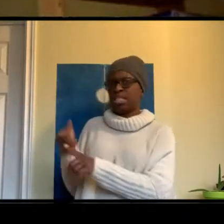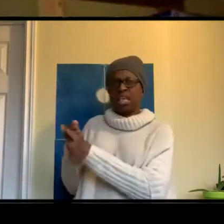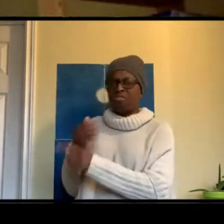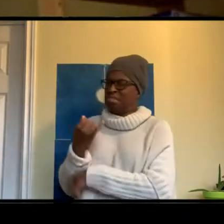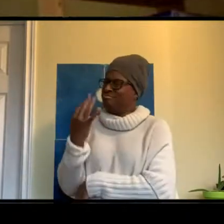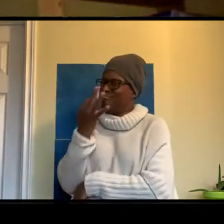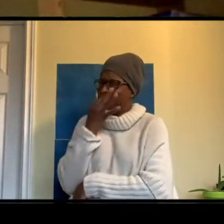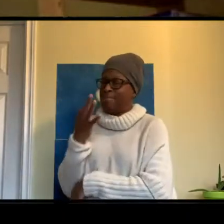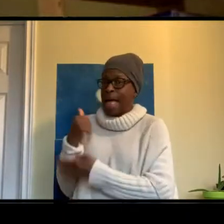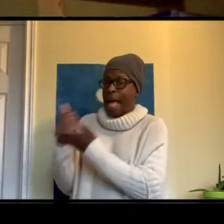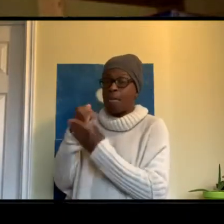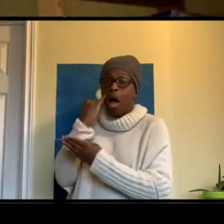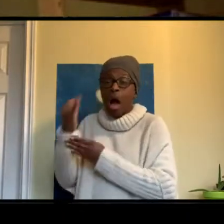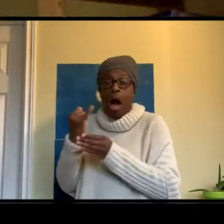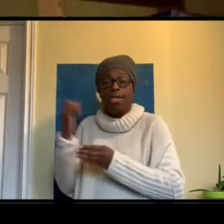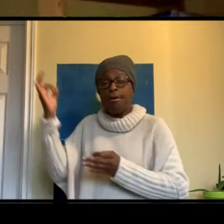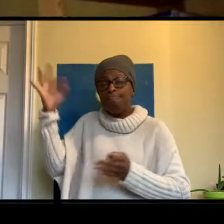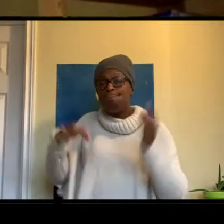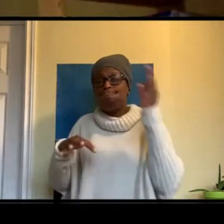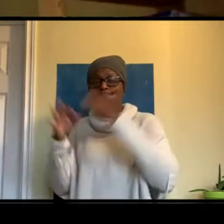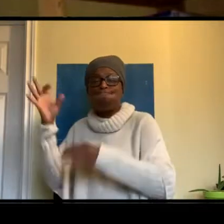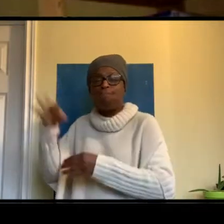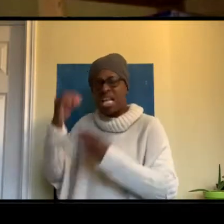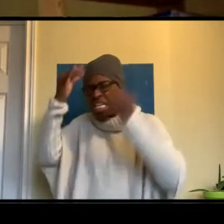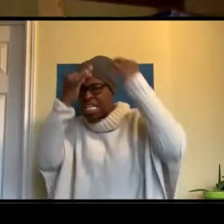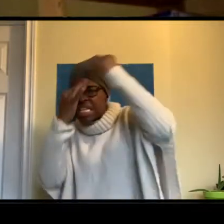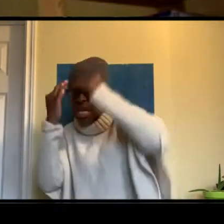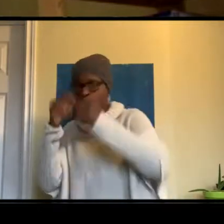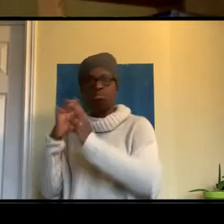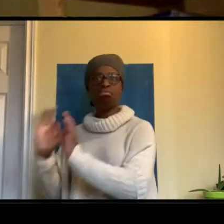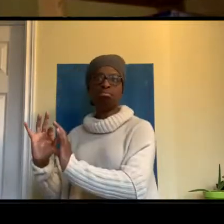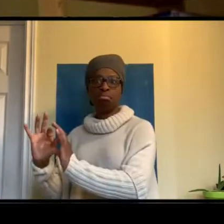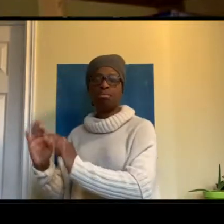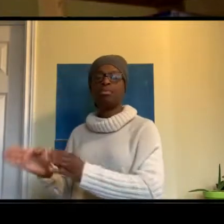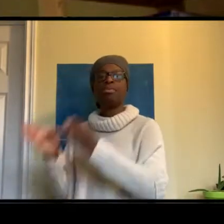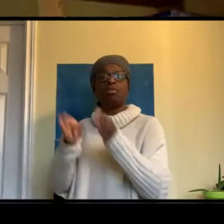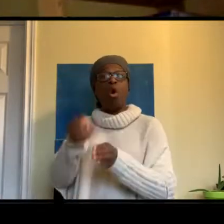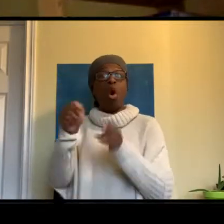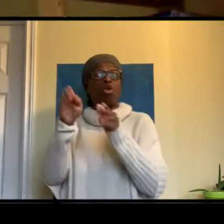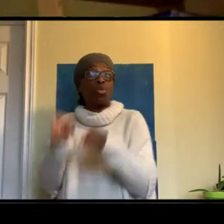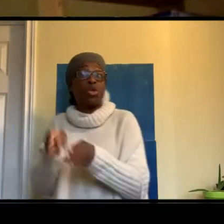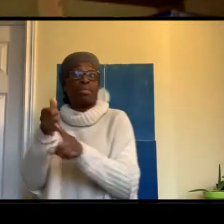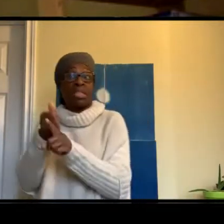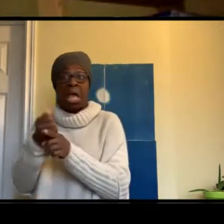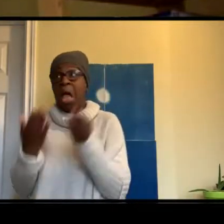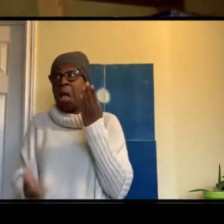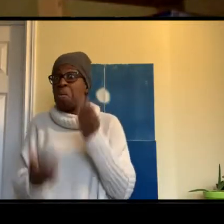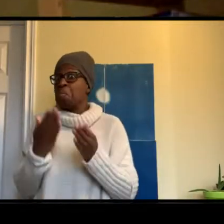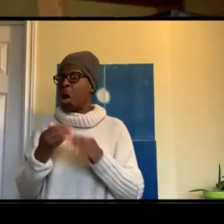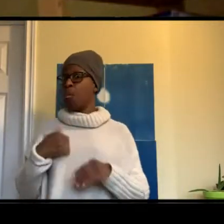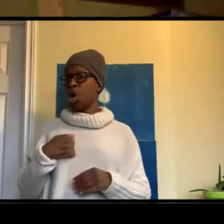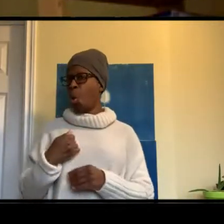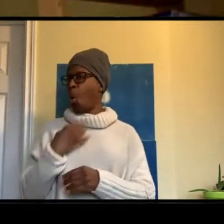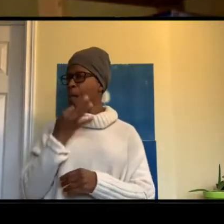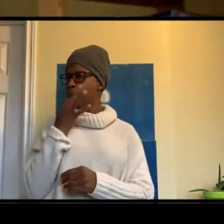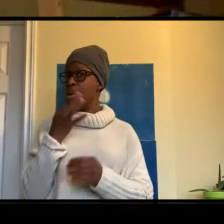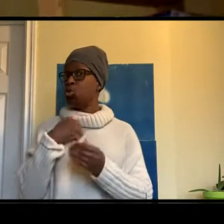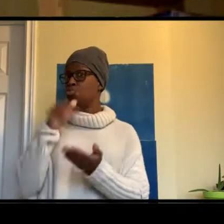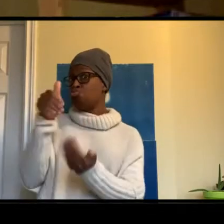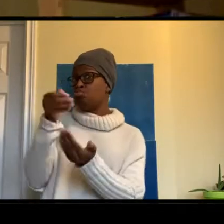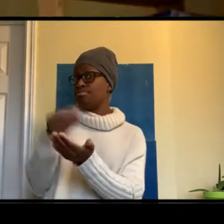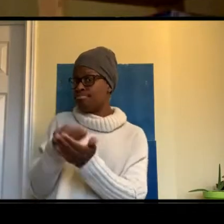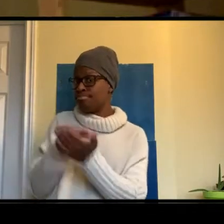past, or a coworker, or just somebody maybe that you've met at Reachability or some other group that you're a part of, who